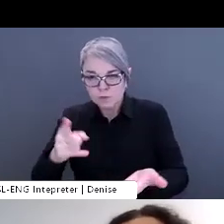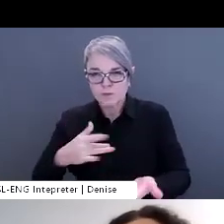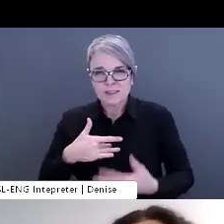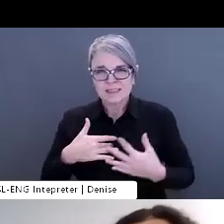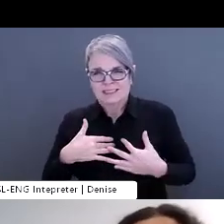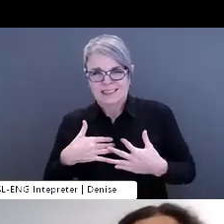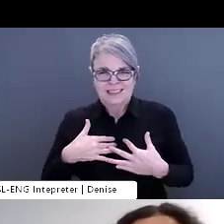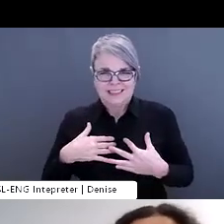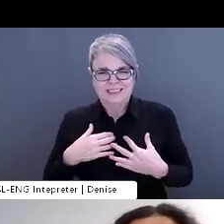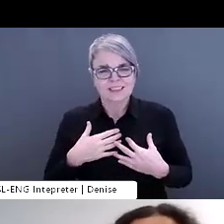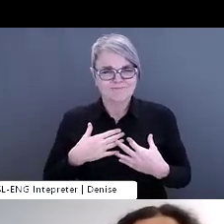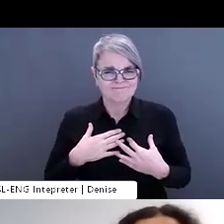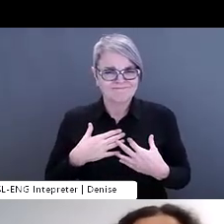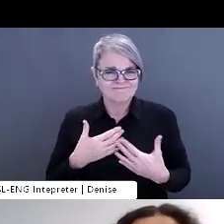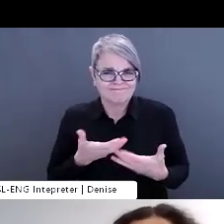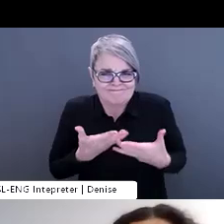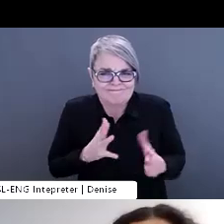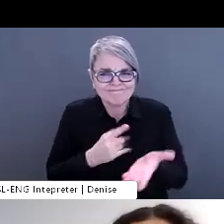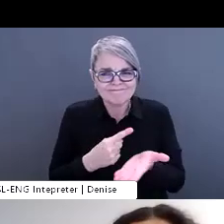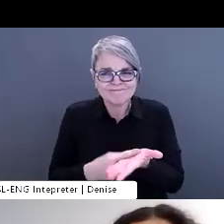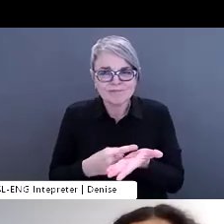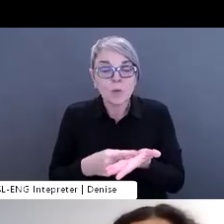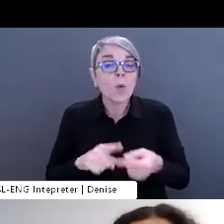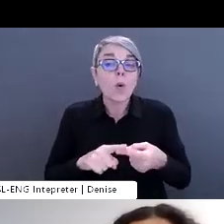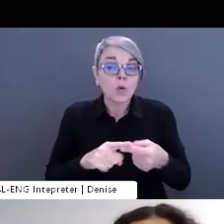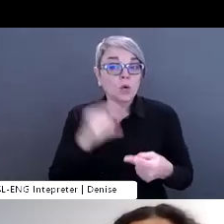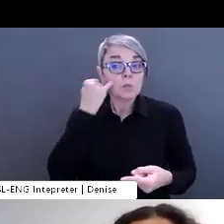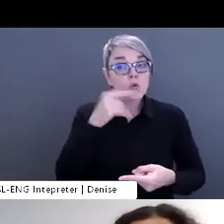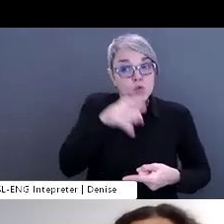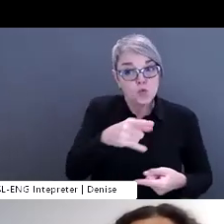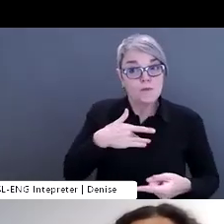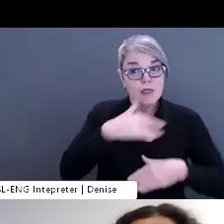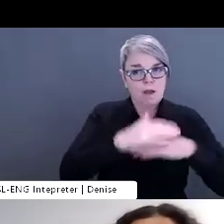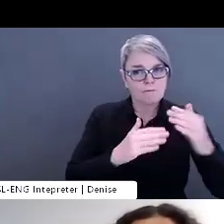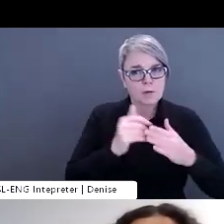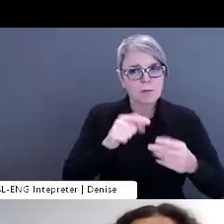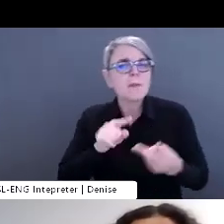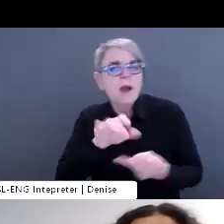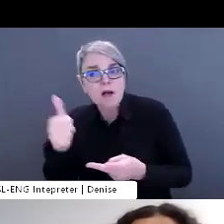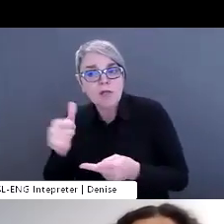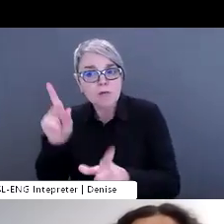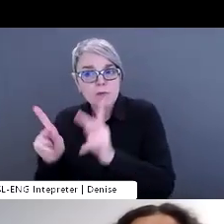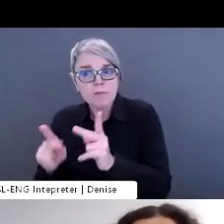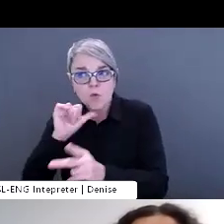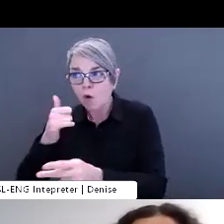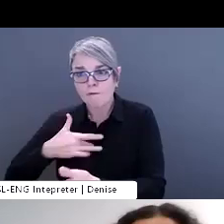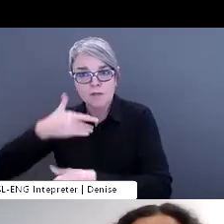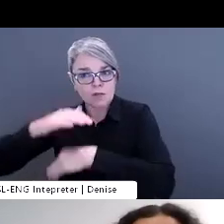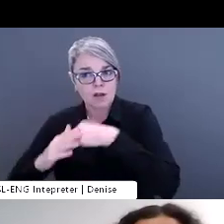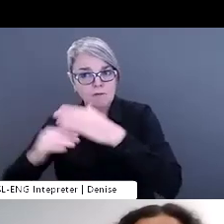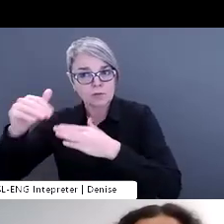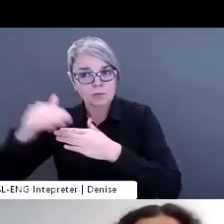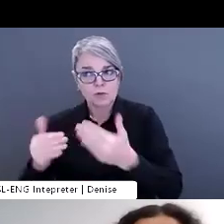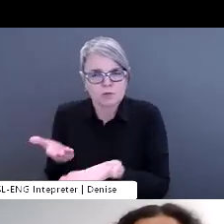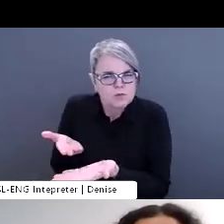Or why do you think people might feel uncomfortable when they talk about money? So some people are saying they don't know how to ask the question. It Okay. depends